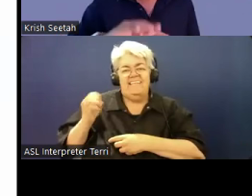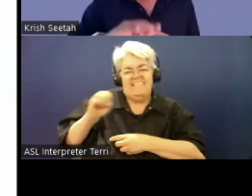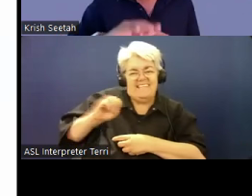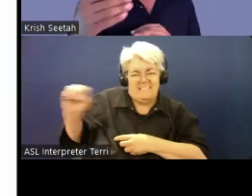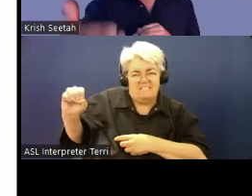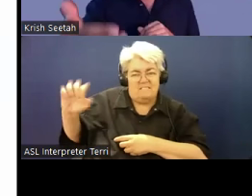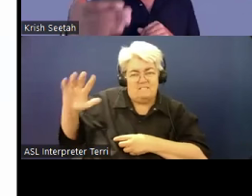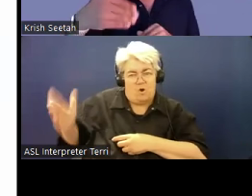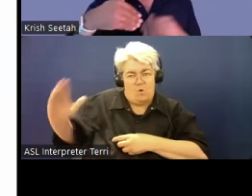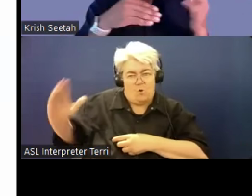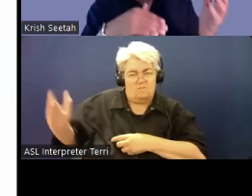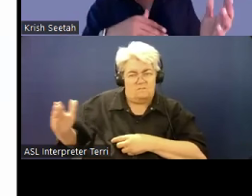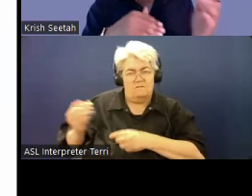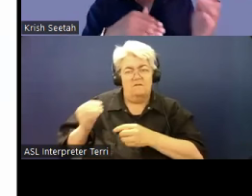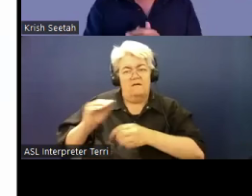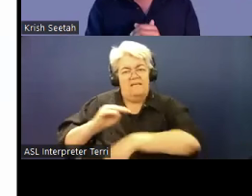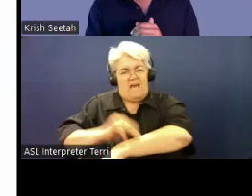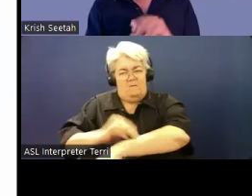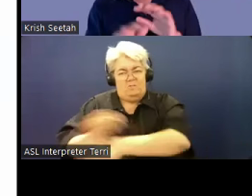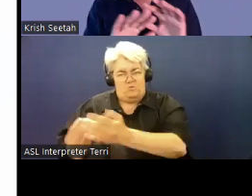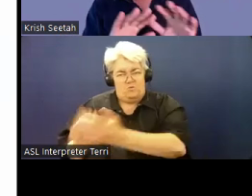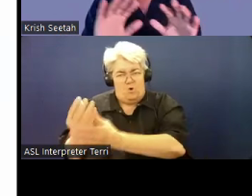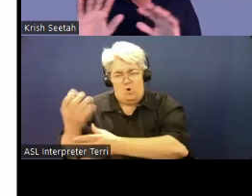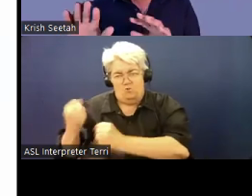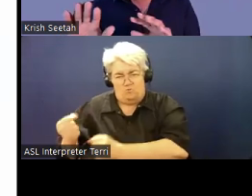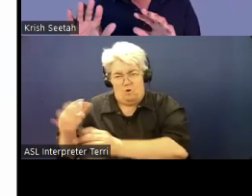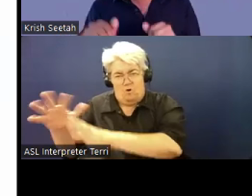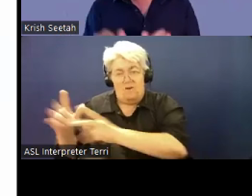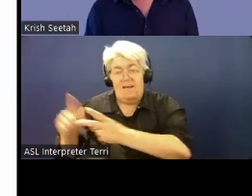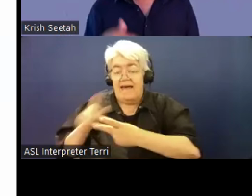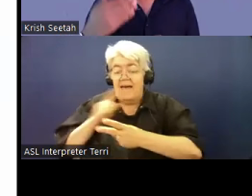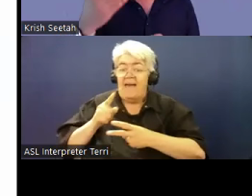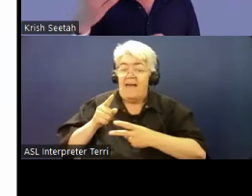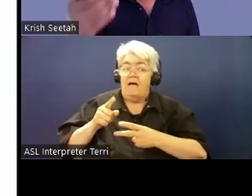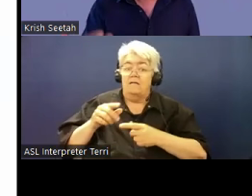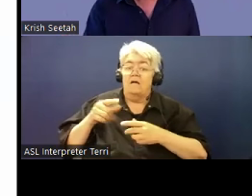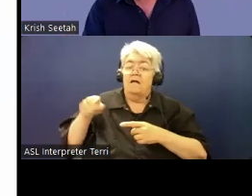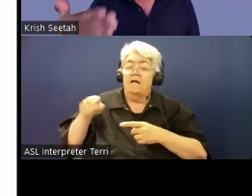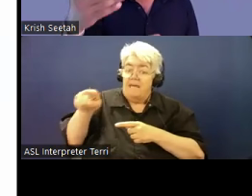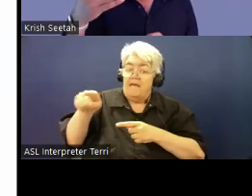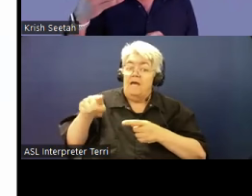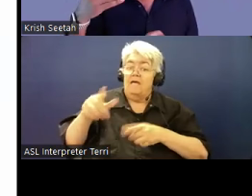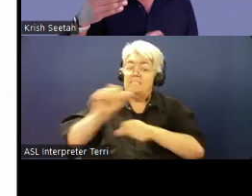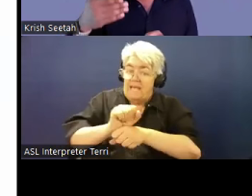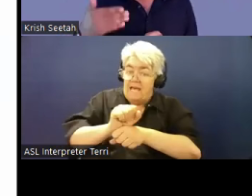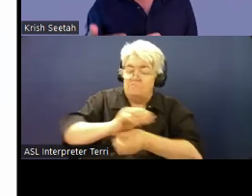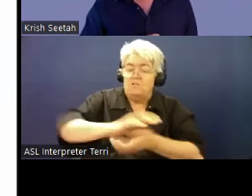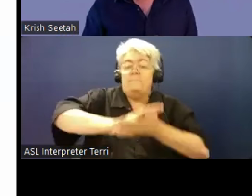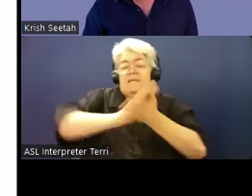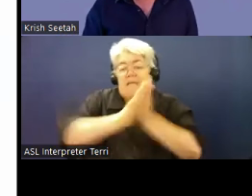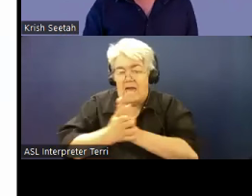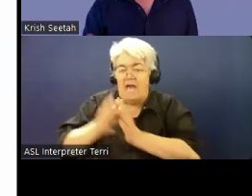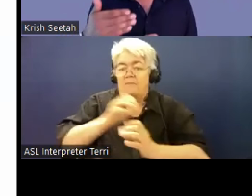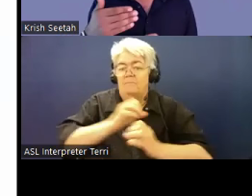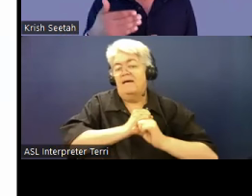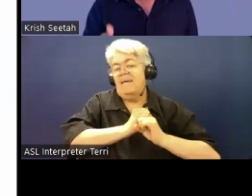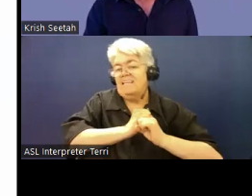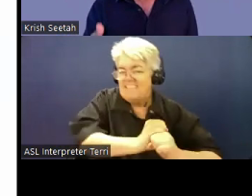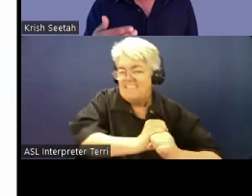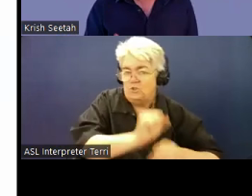also because of the move, and I mentioned to you that it was quite important about the move to indentured labour, we assumed that actually indentured labourers bought